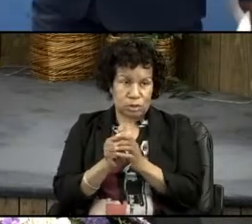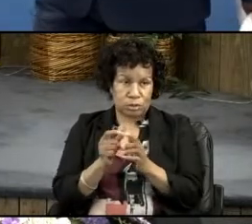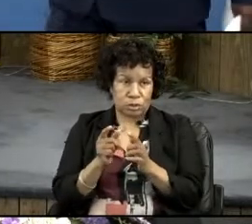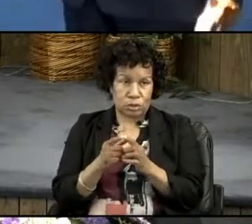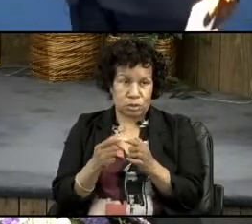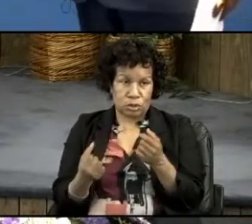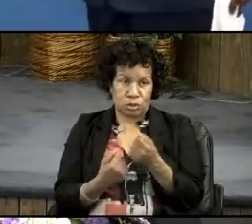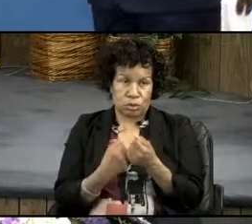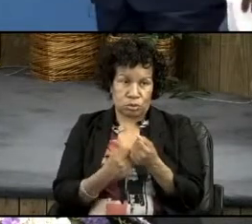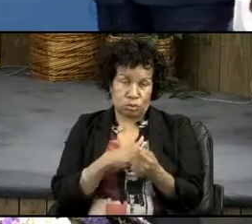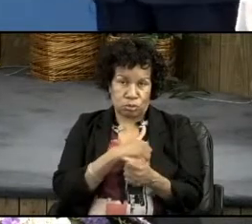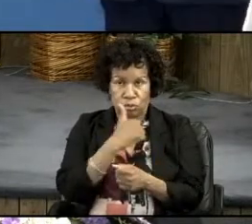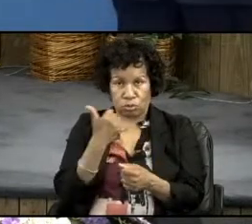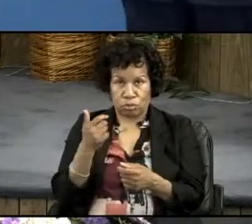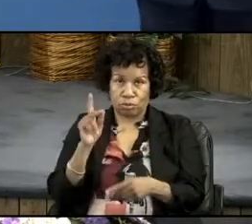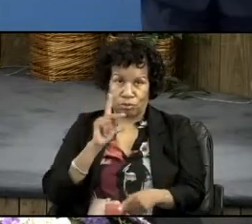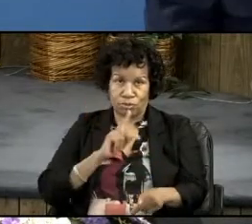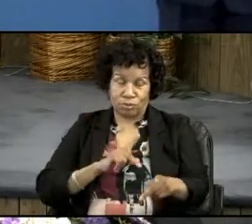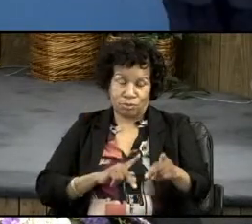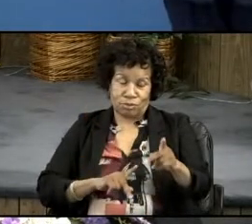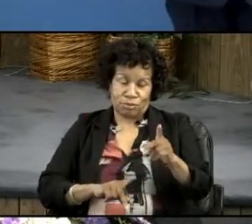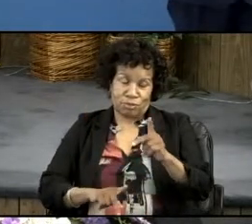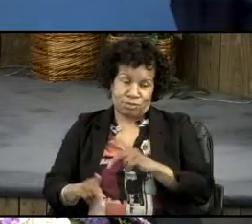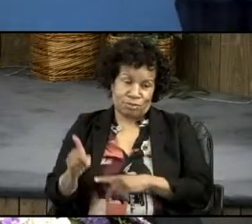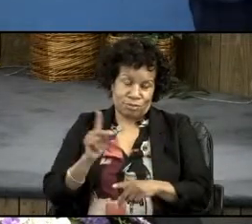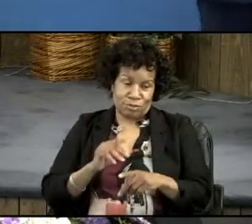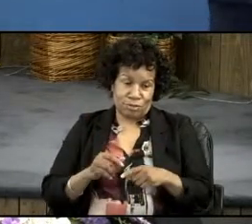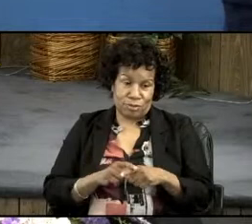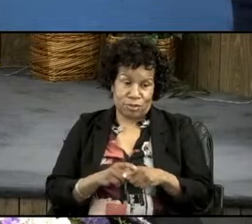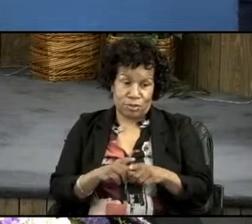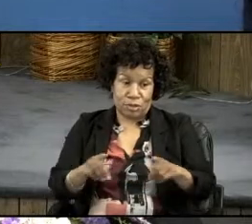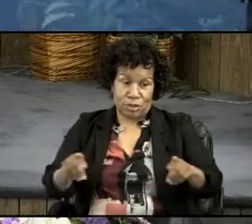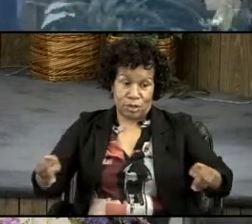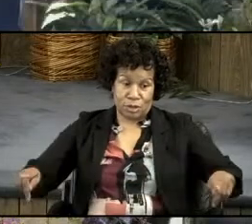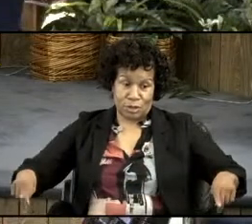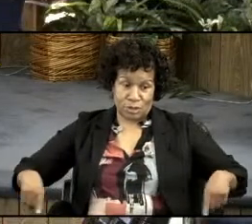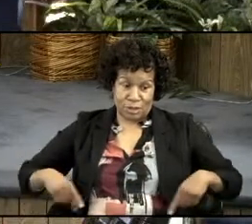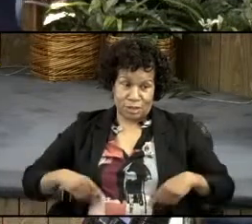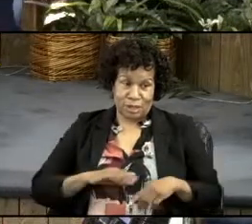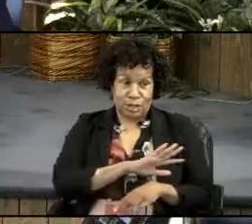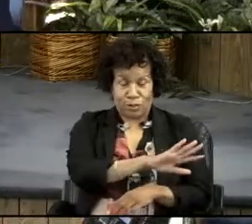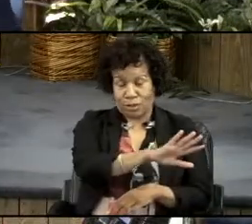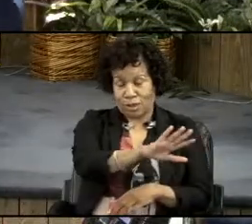stuff and move on back and they do a Michael Jackson. Go on, girl.